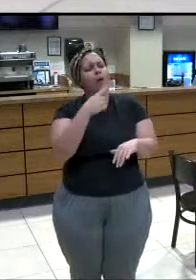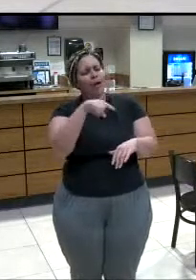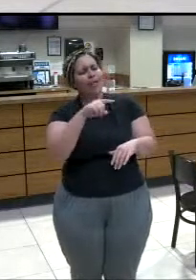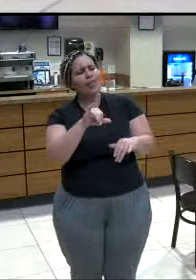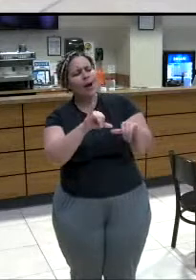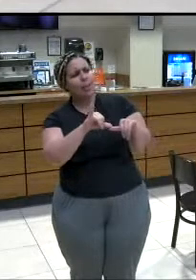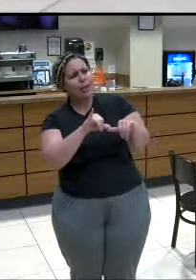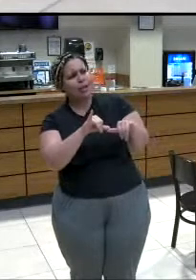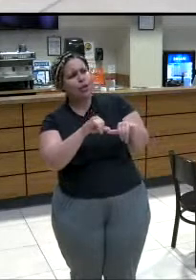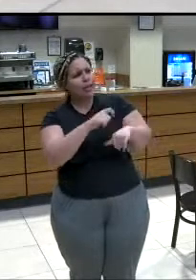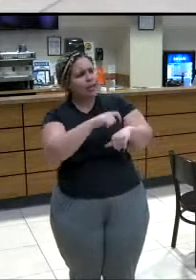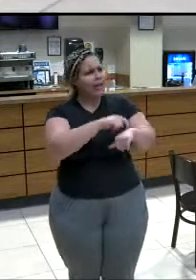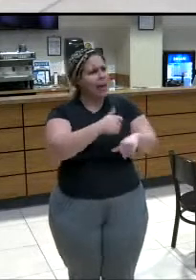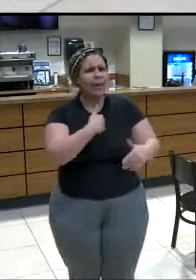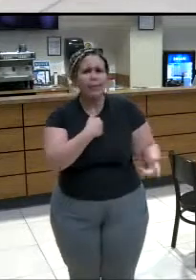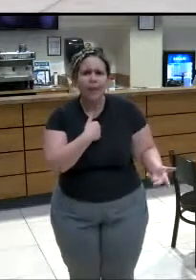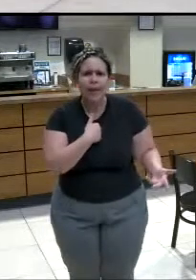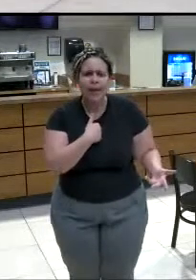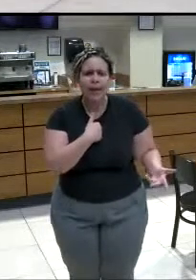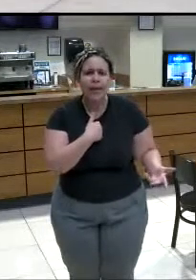Why did things get better?